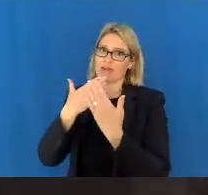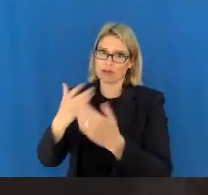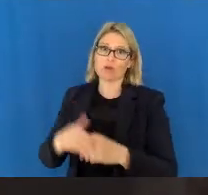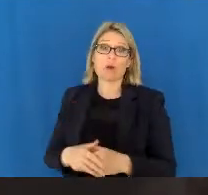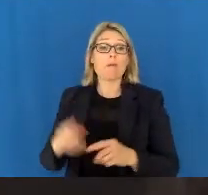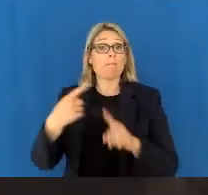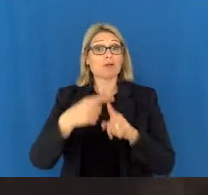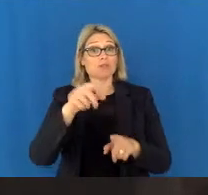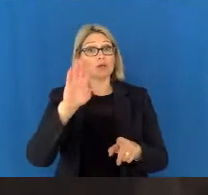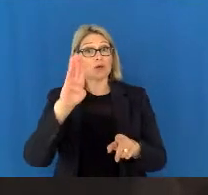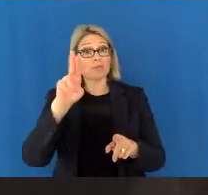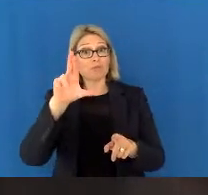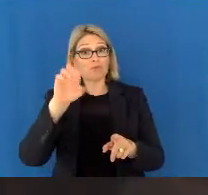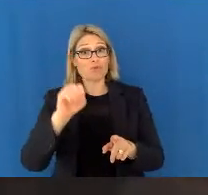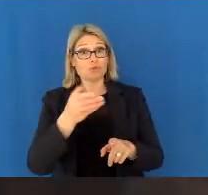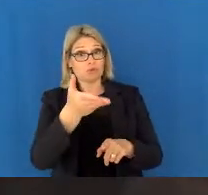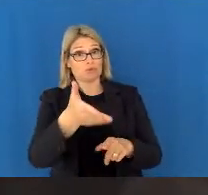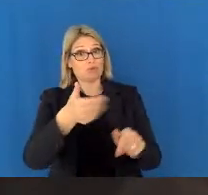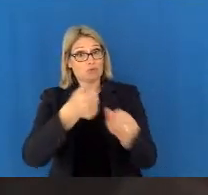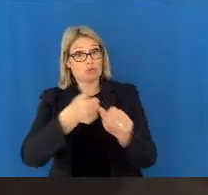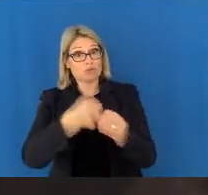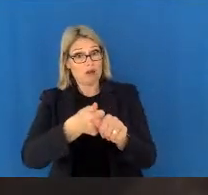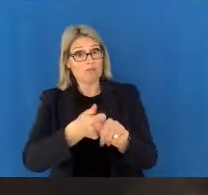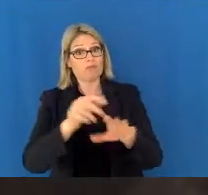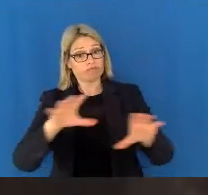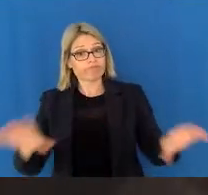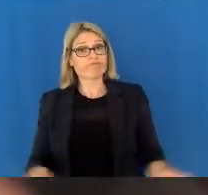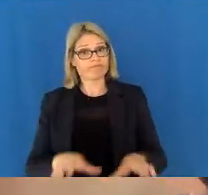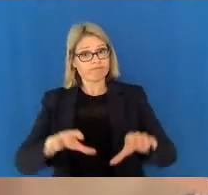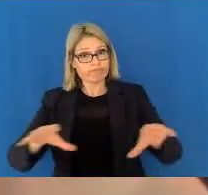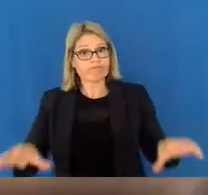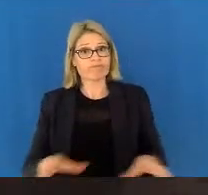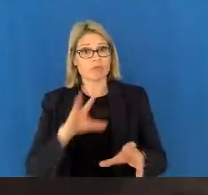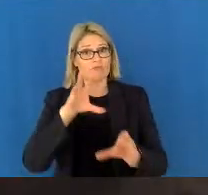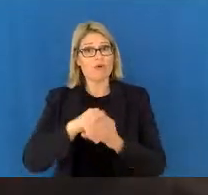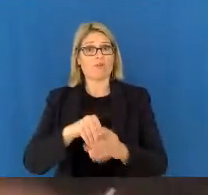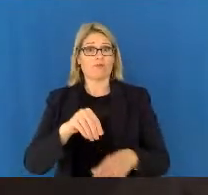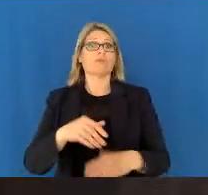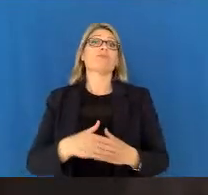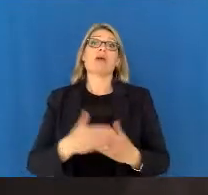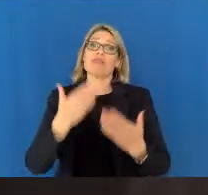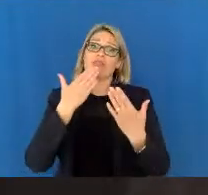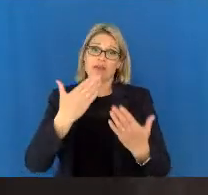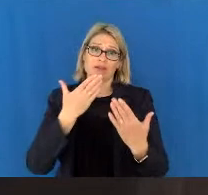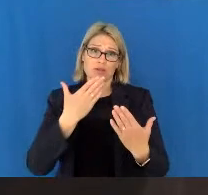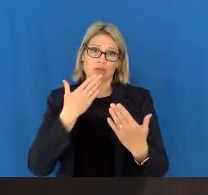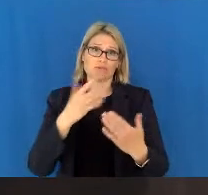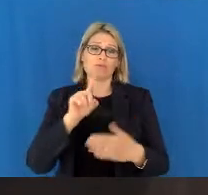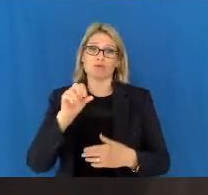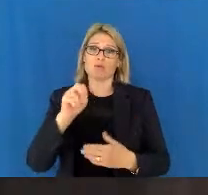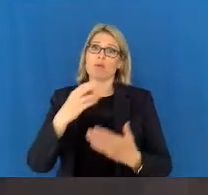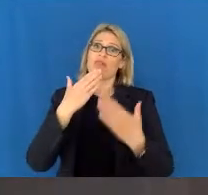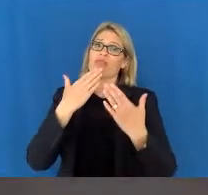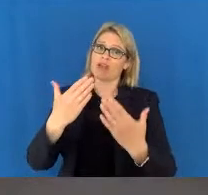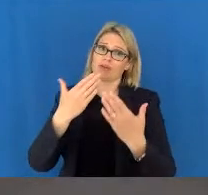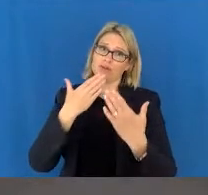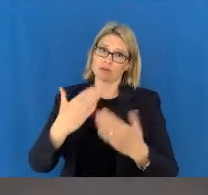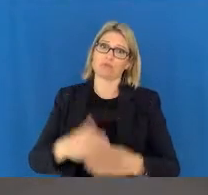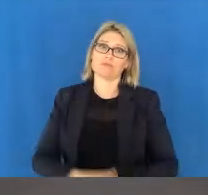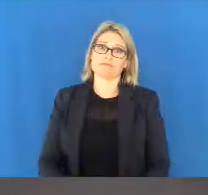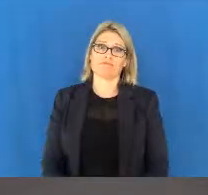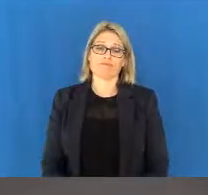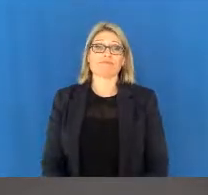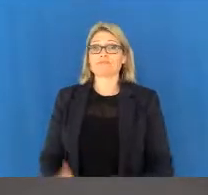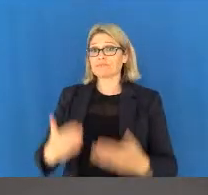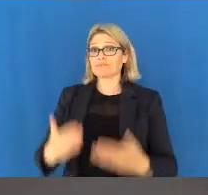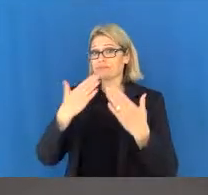also working very hard, and the committees. Thank you very much from our zone. Thank you. Okay, thank you,